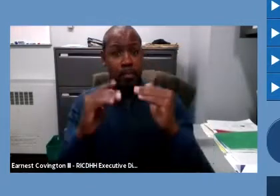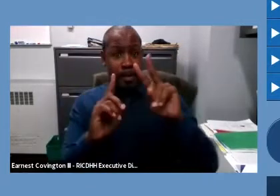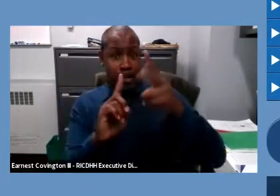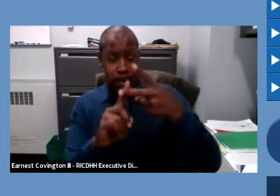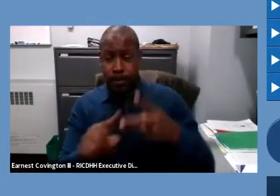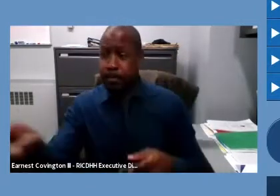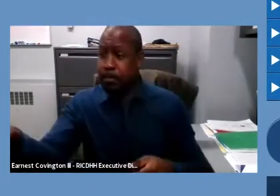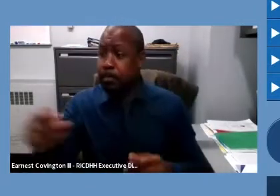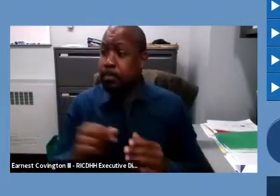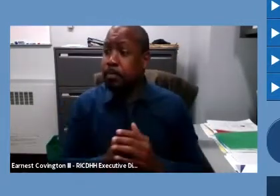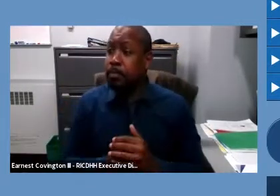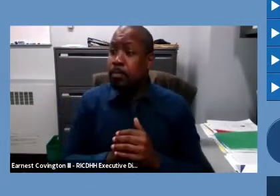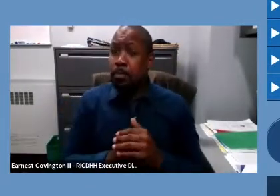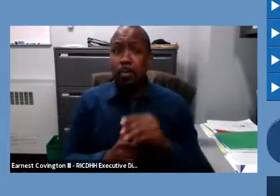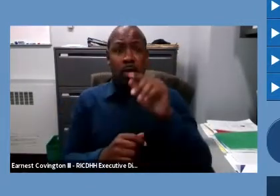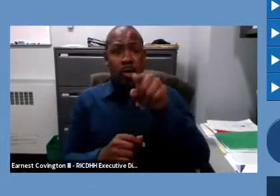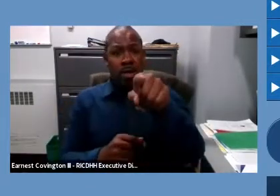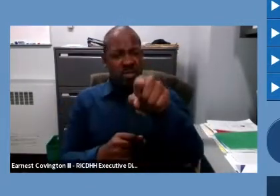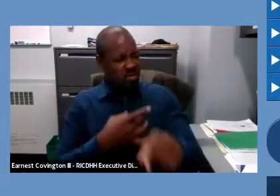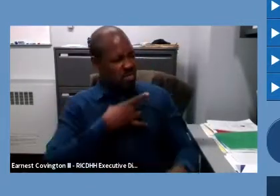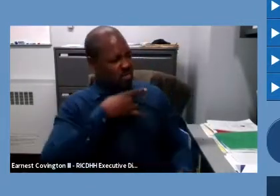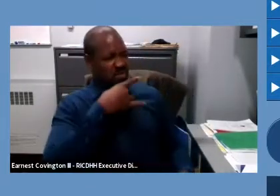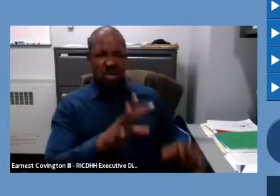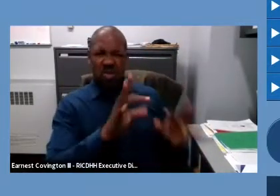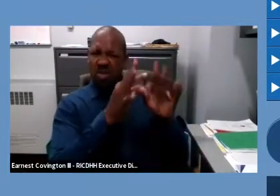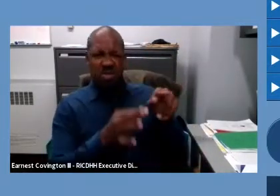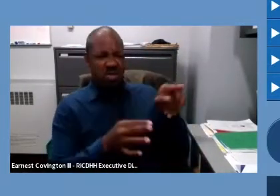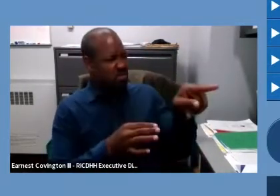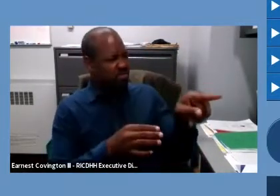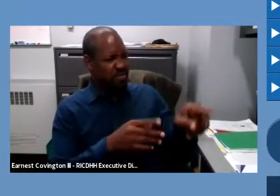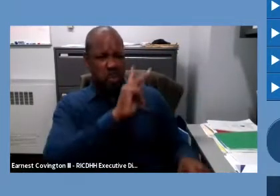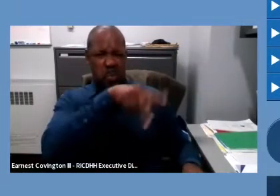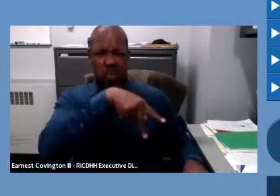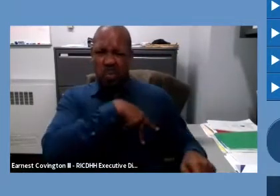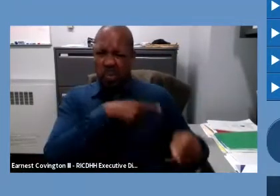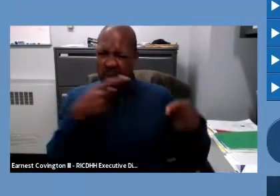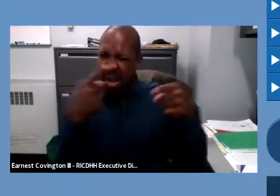not accept that request. Second,